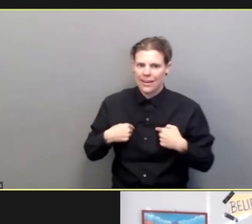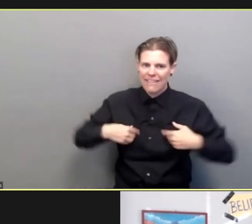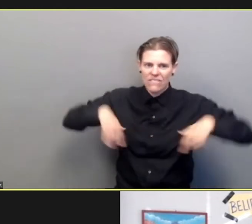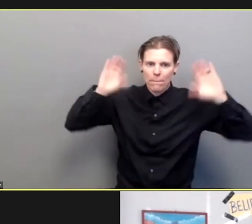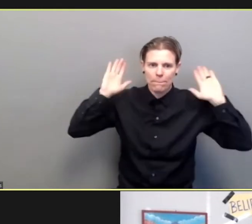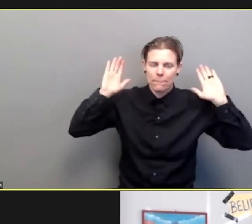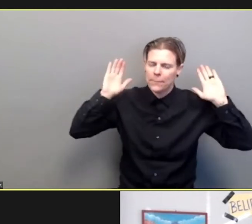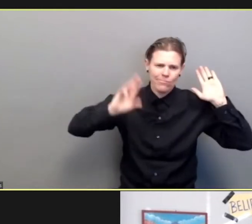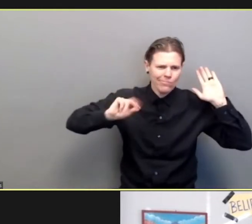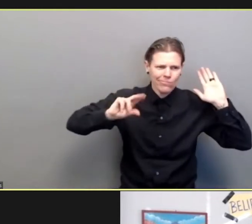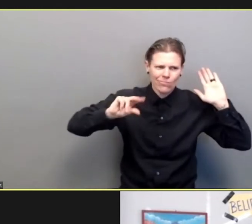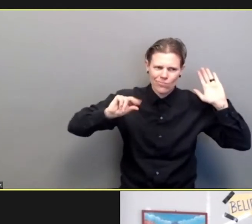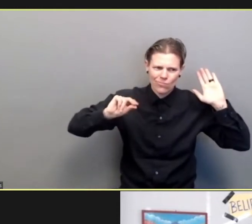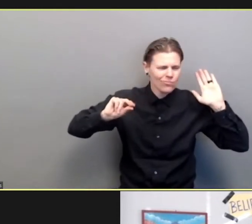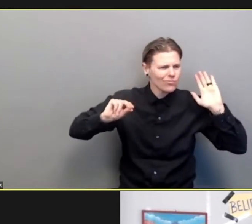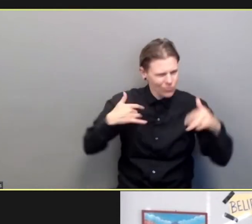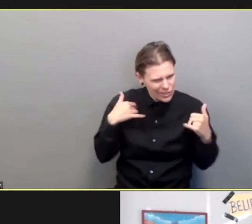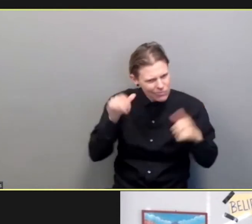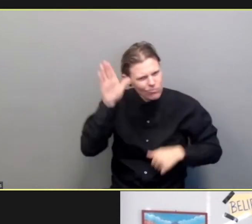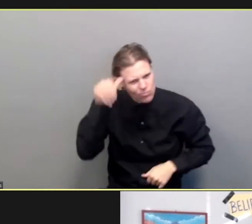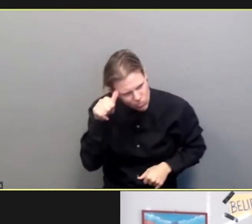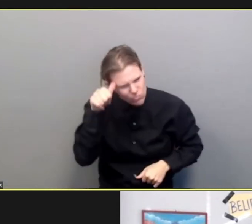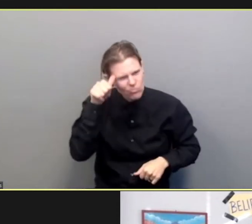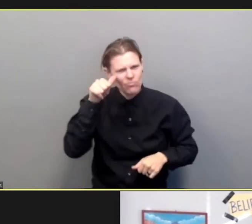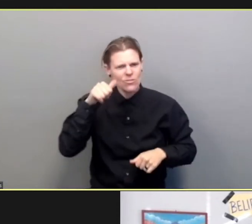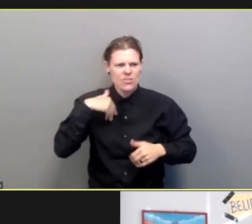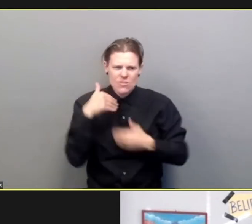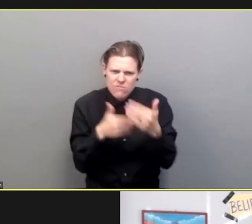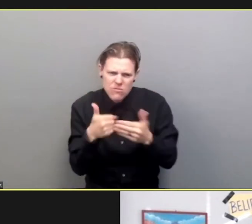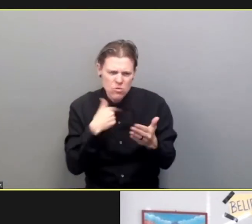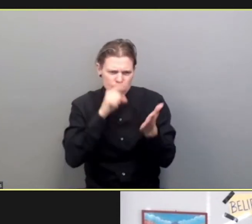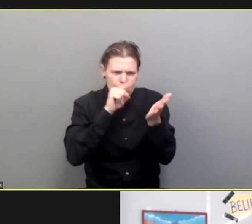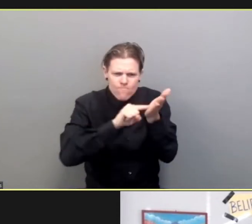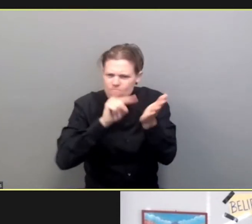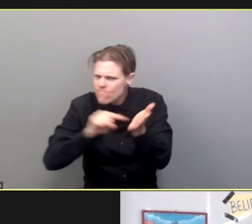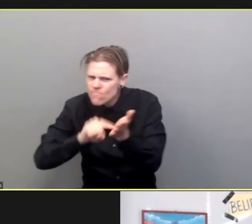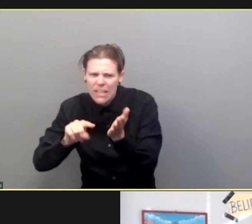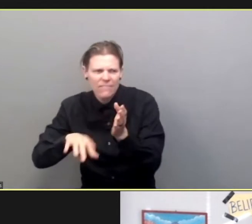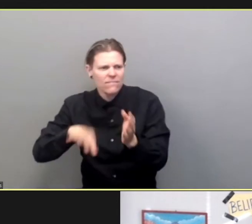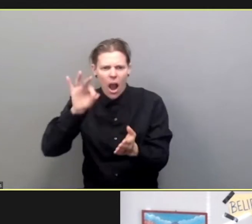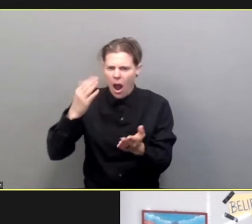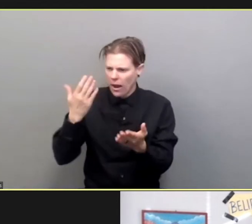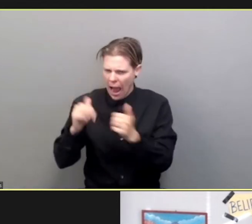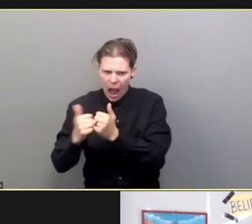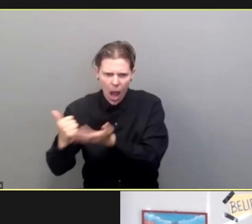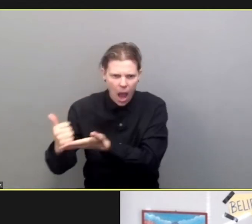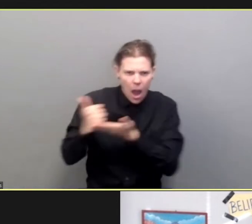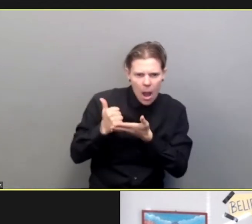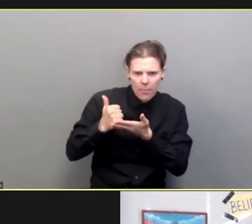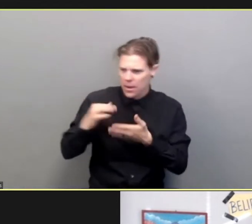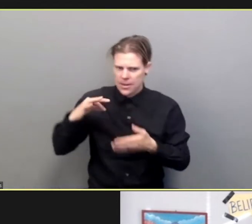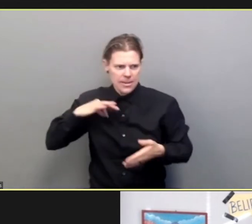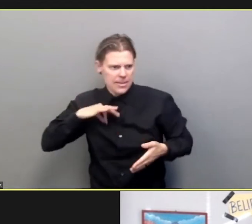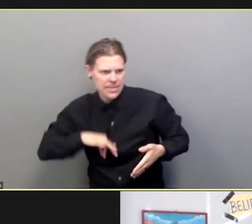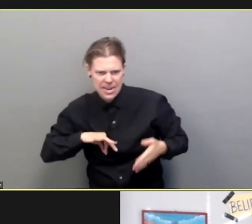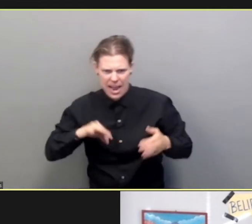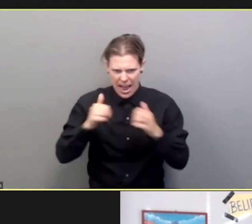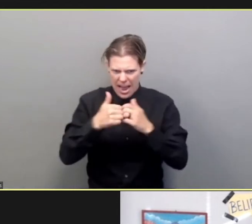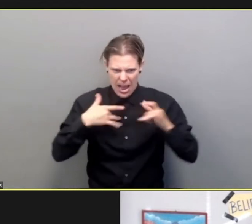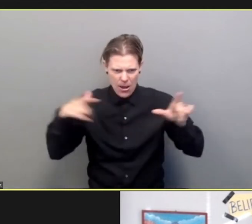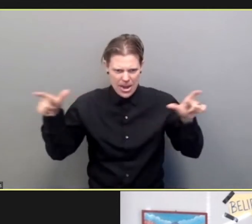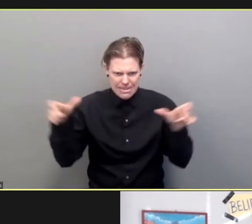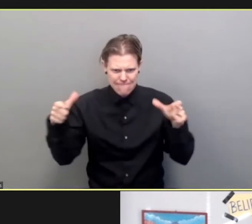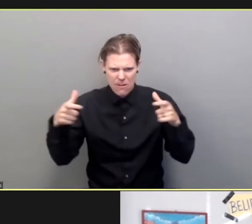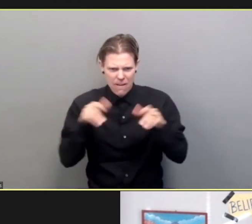ways of controlling spread, many of which we already know. And as you pointed out, and we've pointed out, we're just not doing.